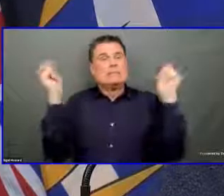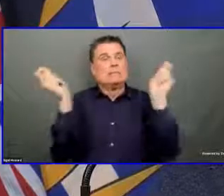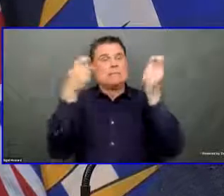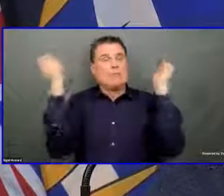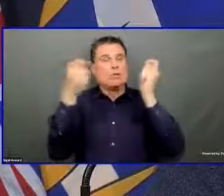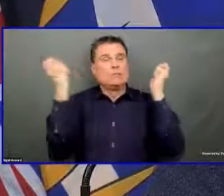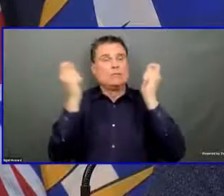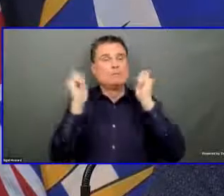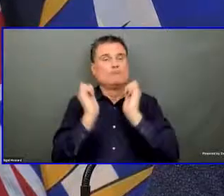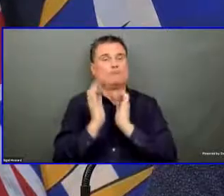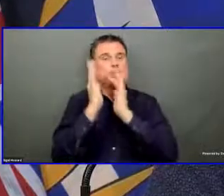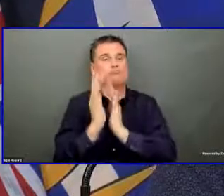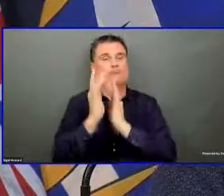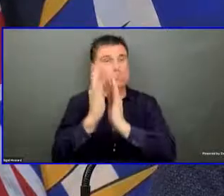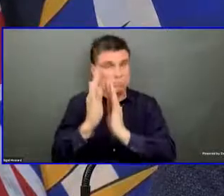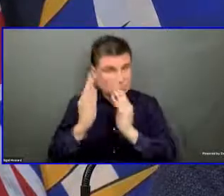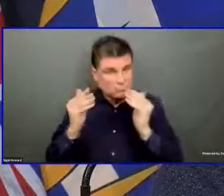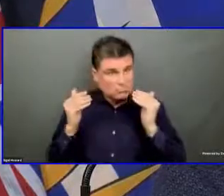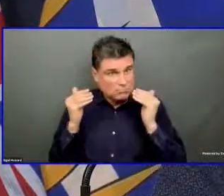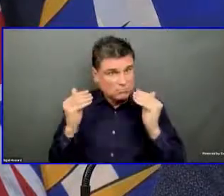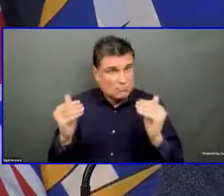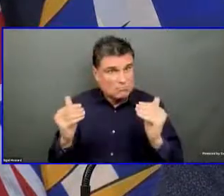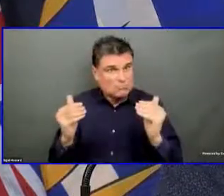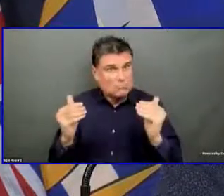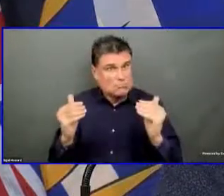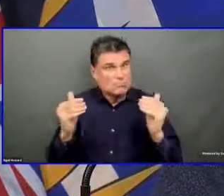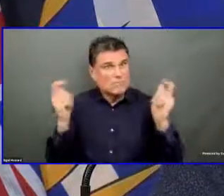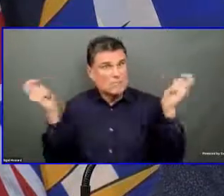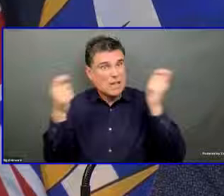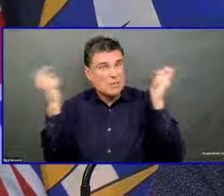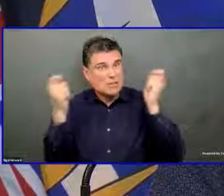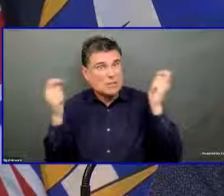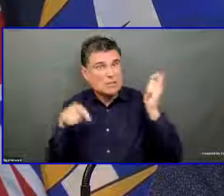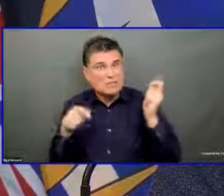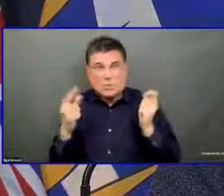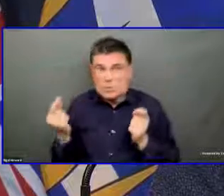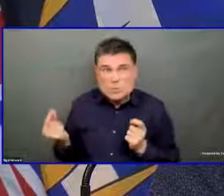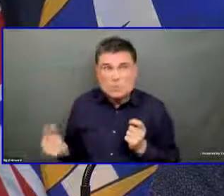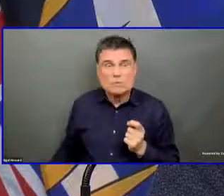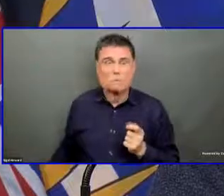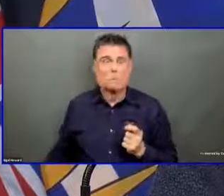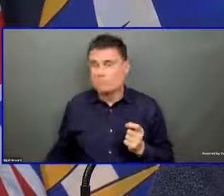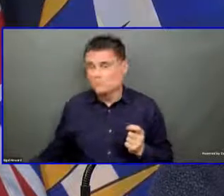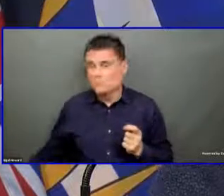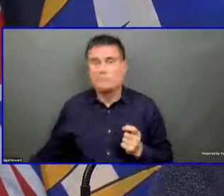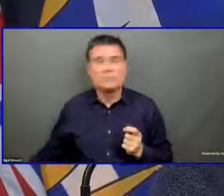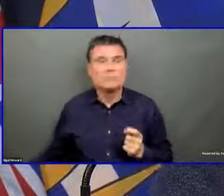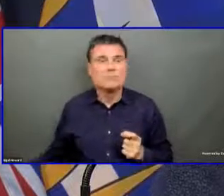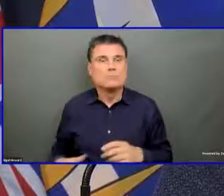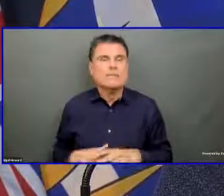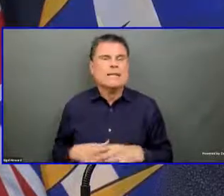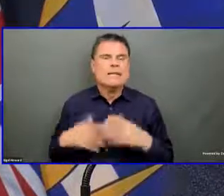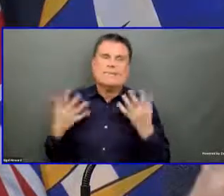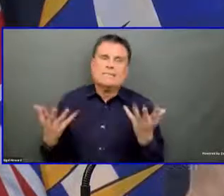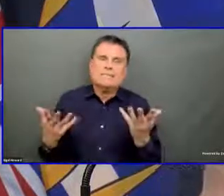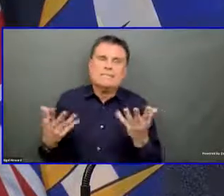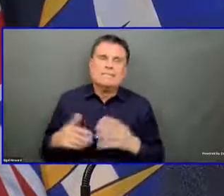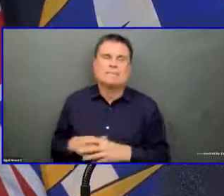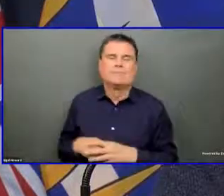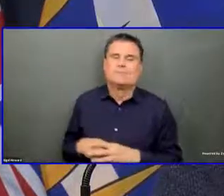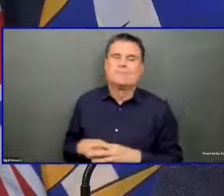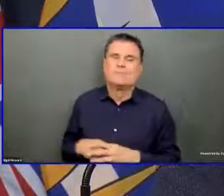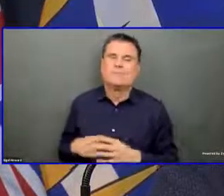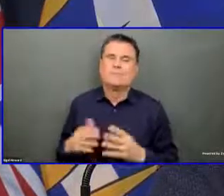a modified version perhaps, but the short answer is it's a bit too early right now. I think we have been, and I have